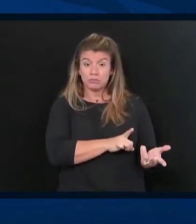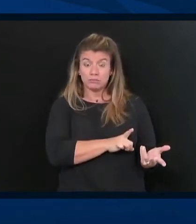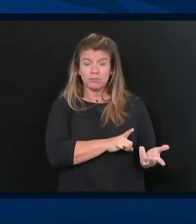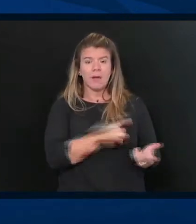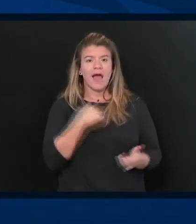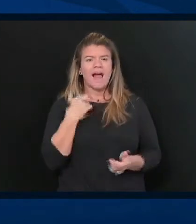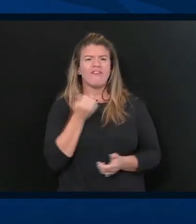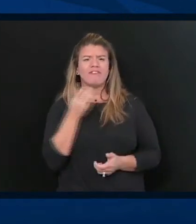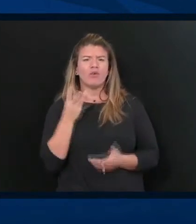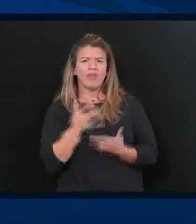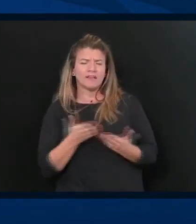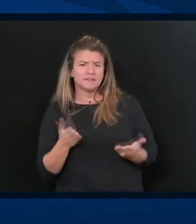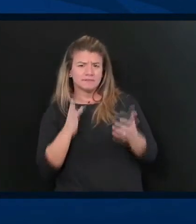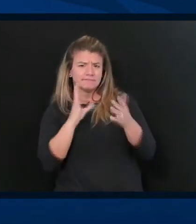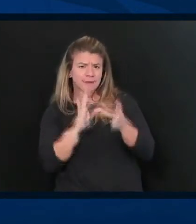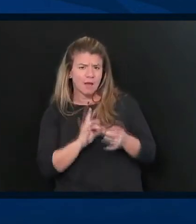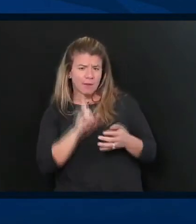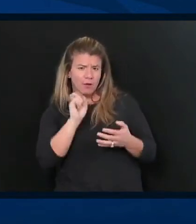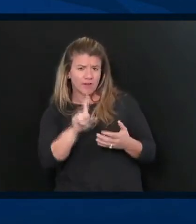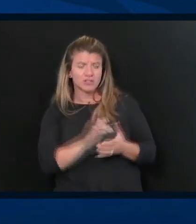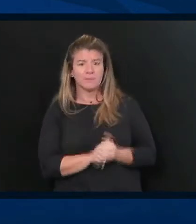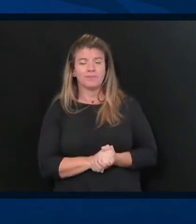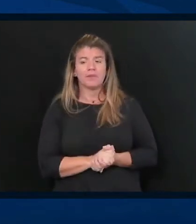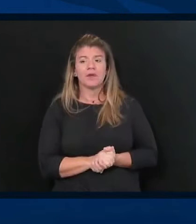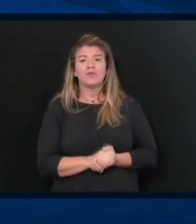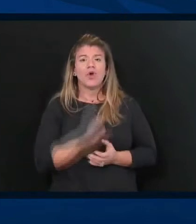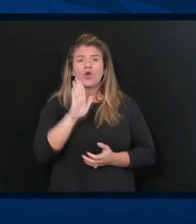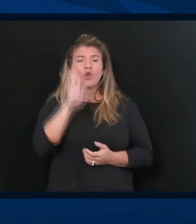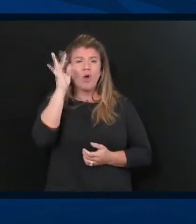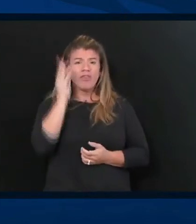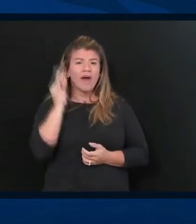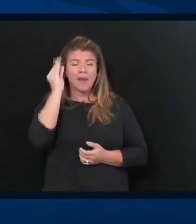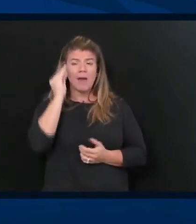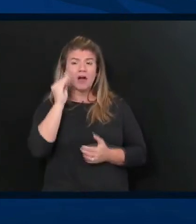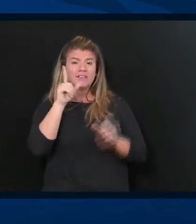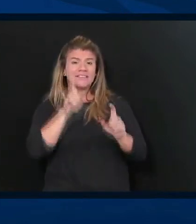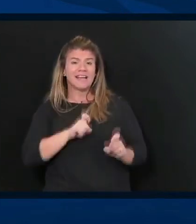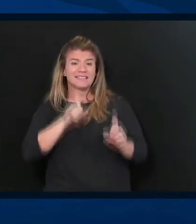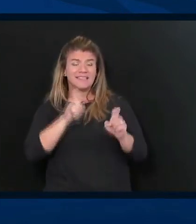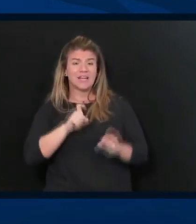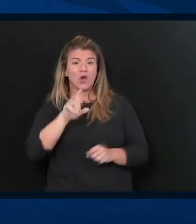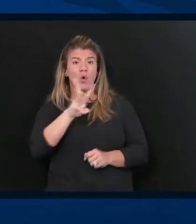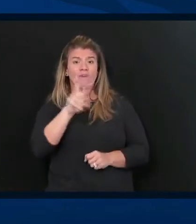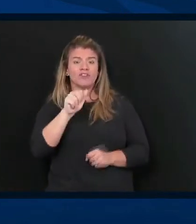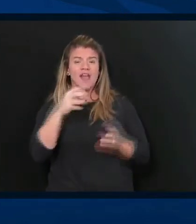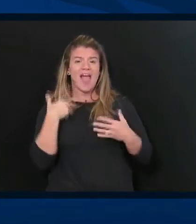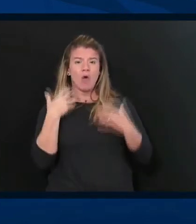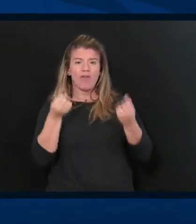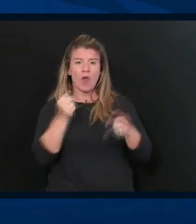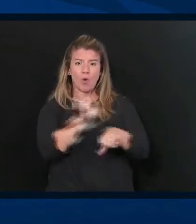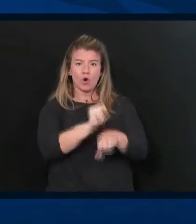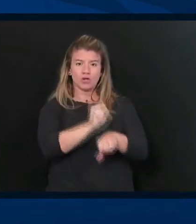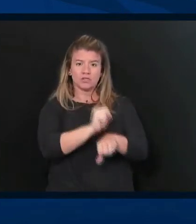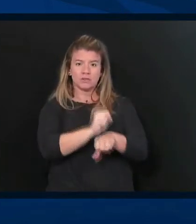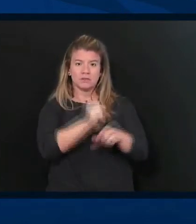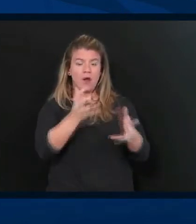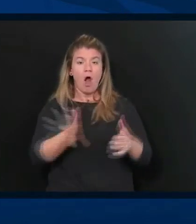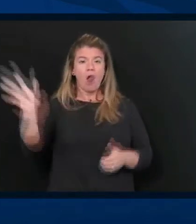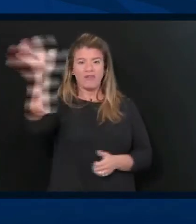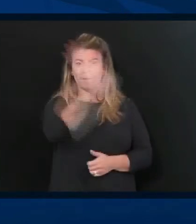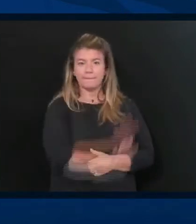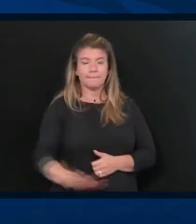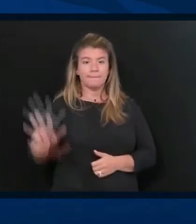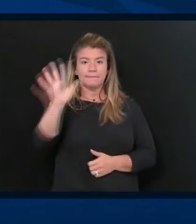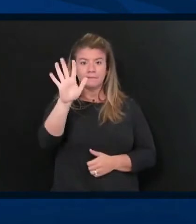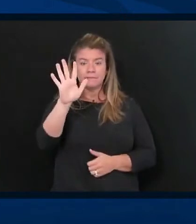of things. What is the thought about testing West Virginia's healthcare workers all across the board, the ones